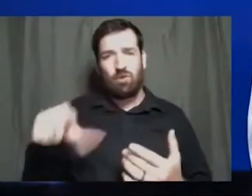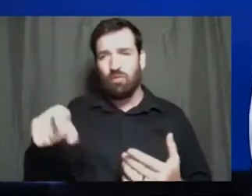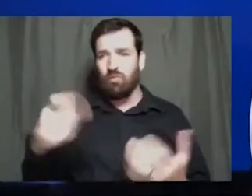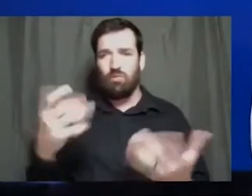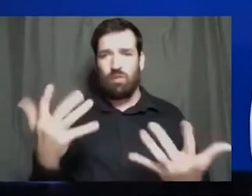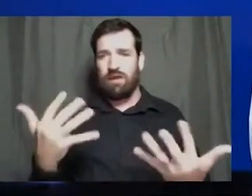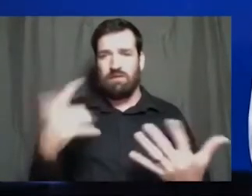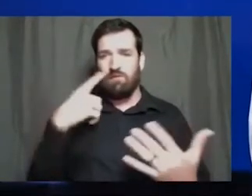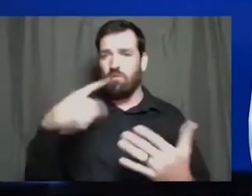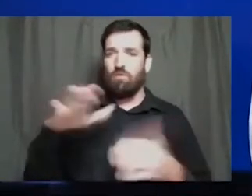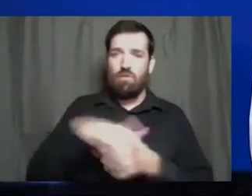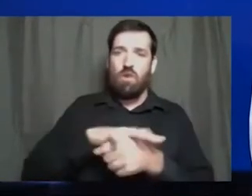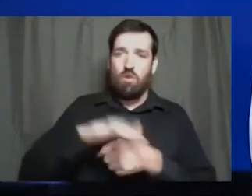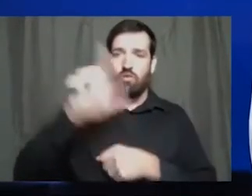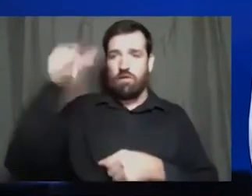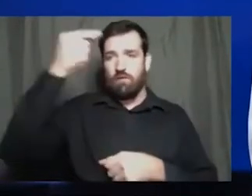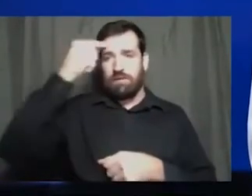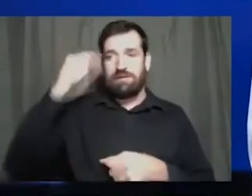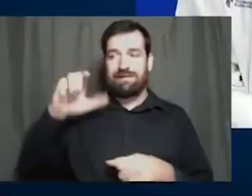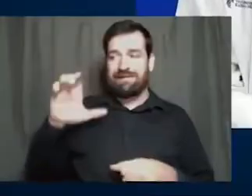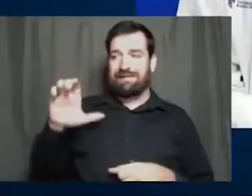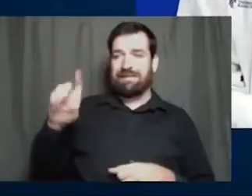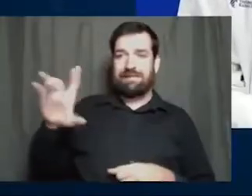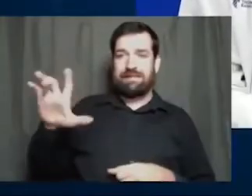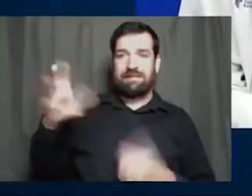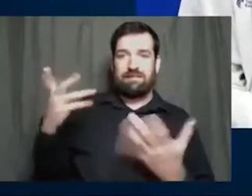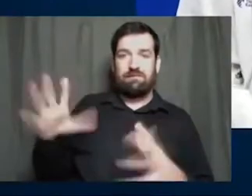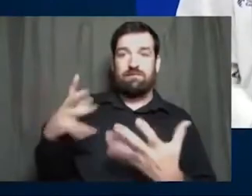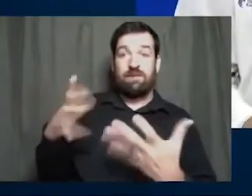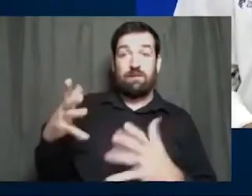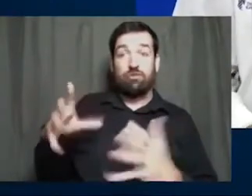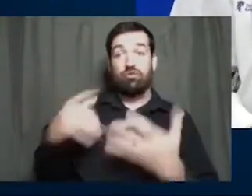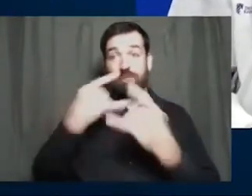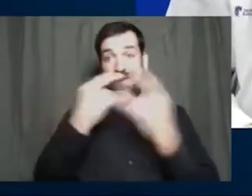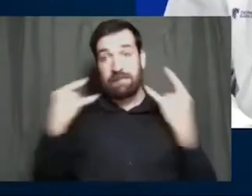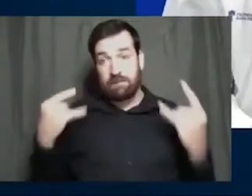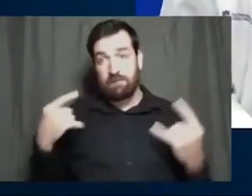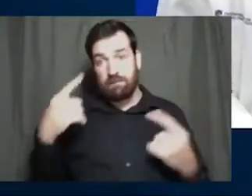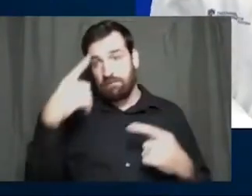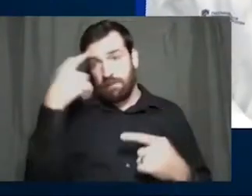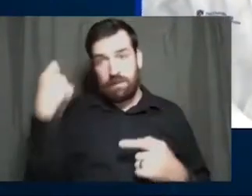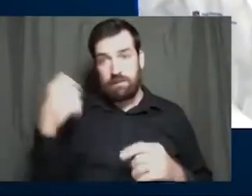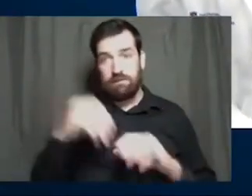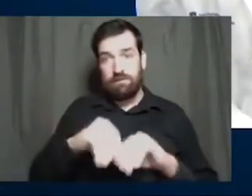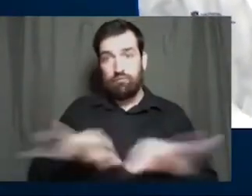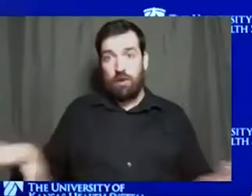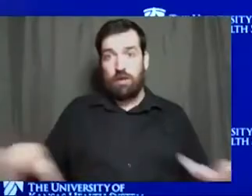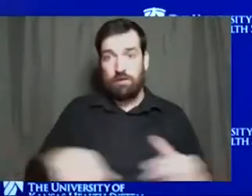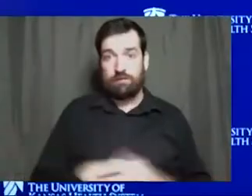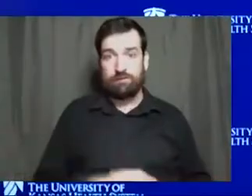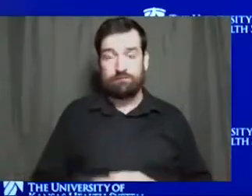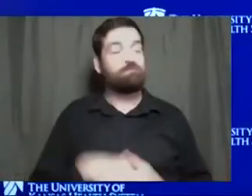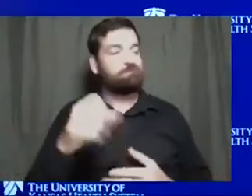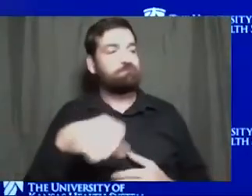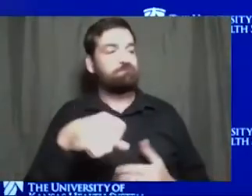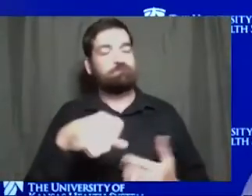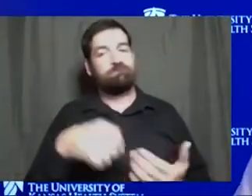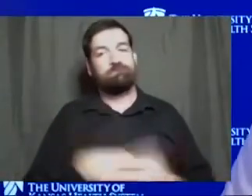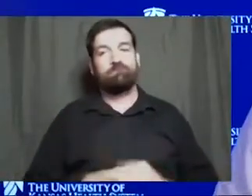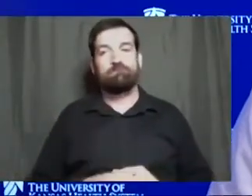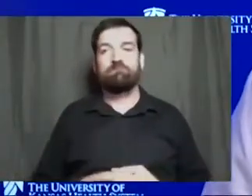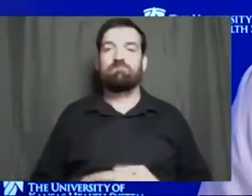said, mask indoors, Hawkeye, because of this spread that can happen with asymptomatic patients. Yeah, I mean, certainly there are caveats with